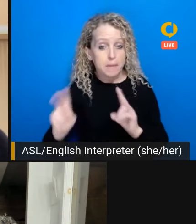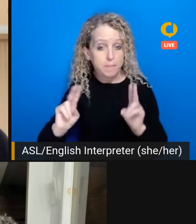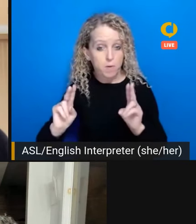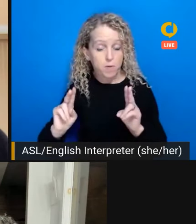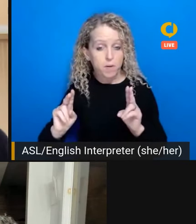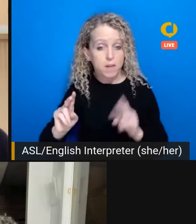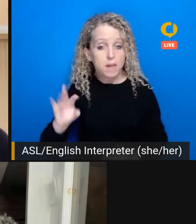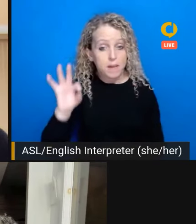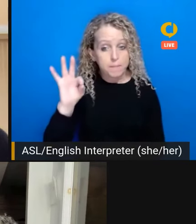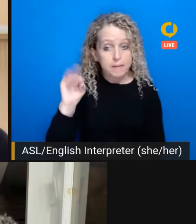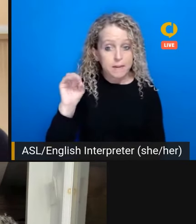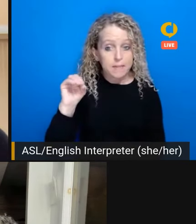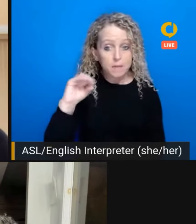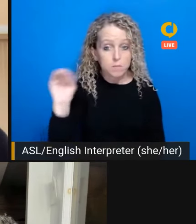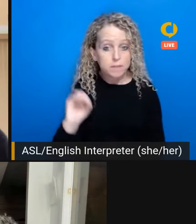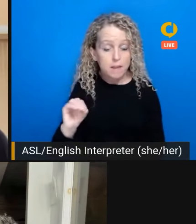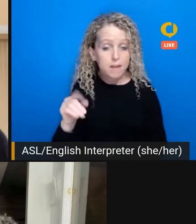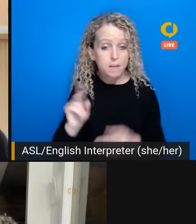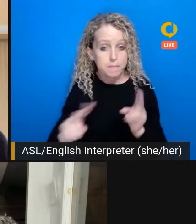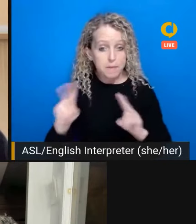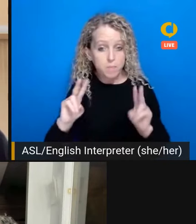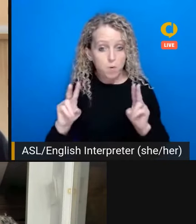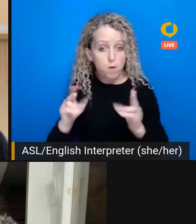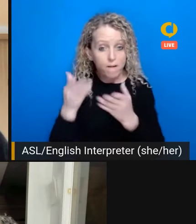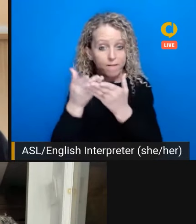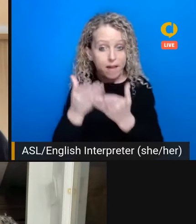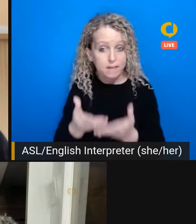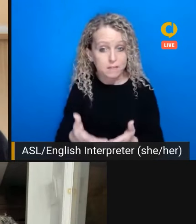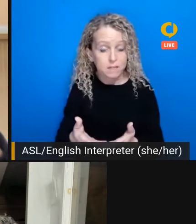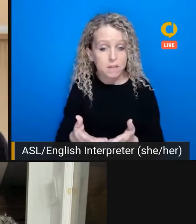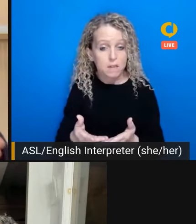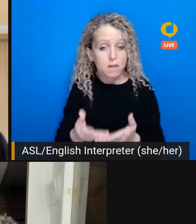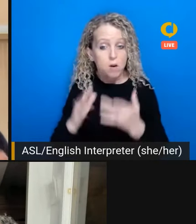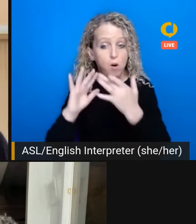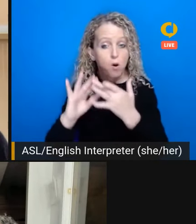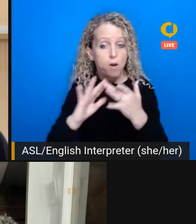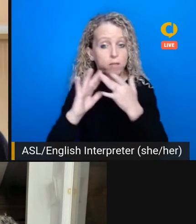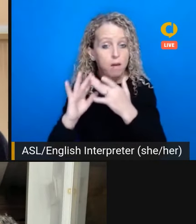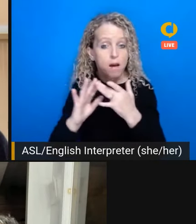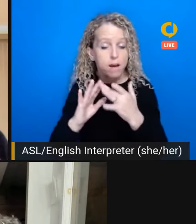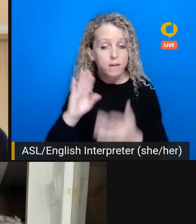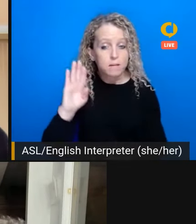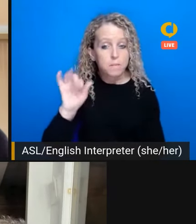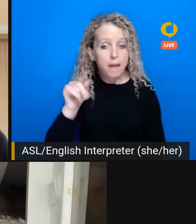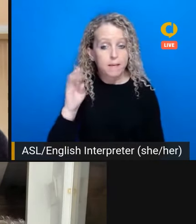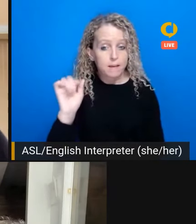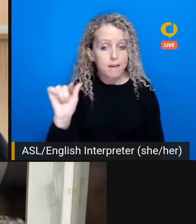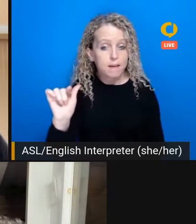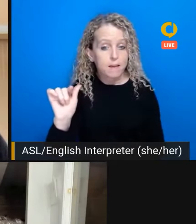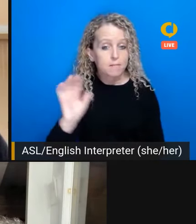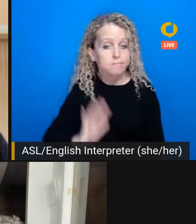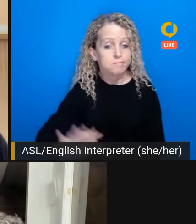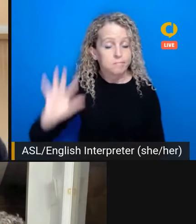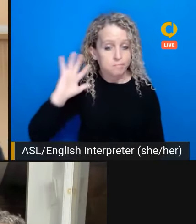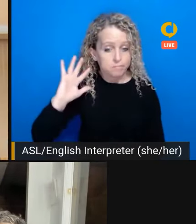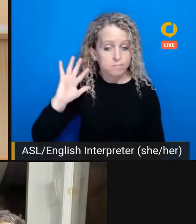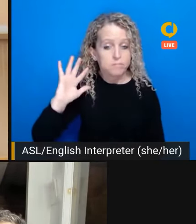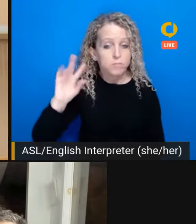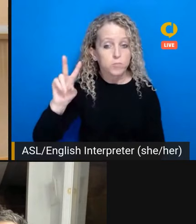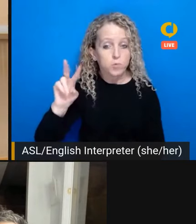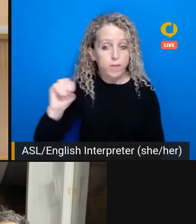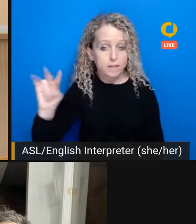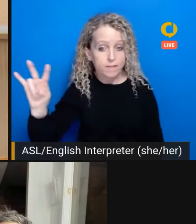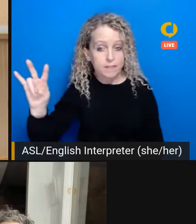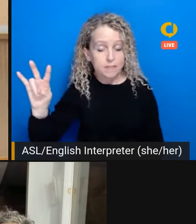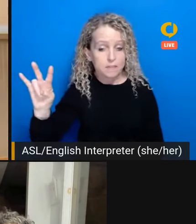of their population, this is a fact, was doing online banking back in 2007. 90% was